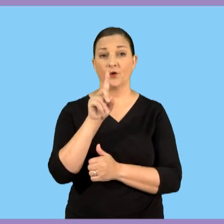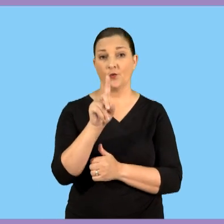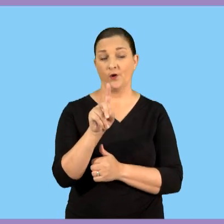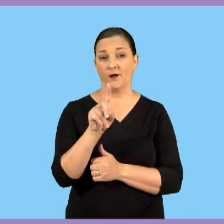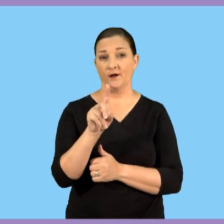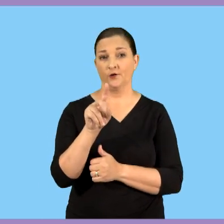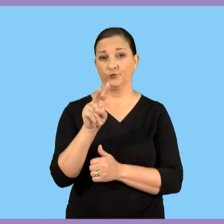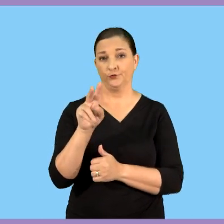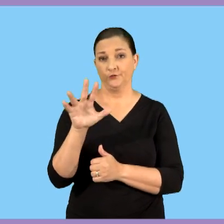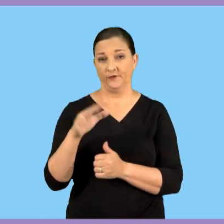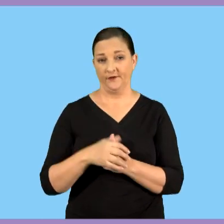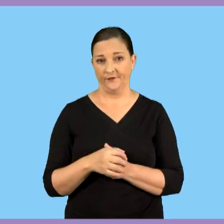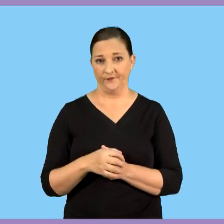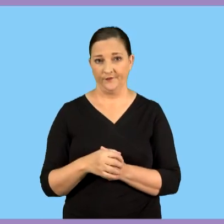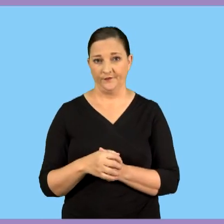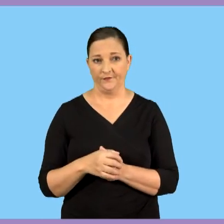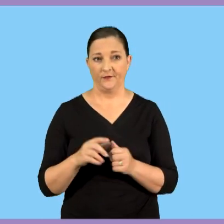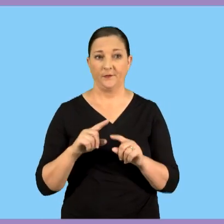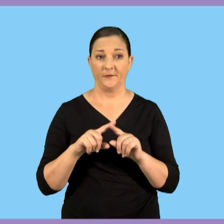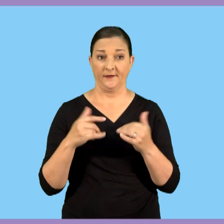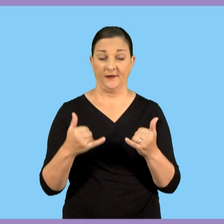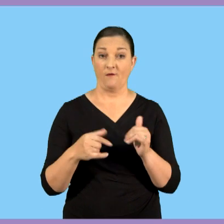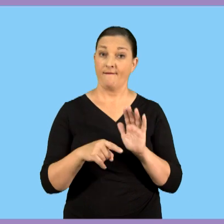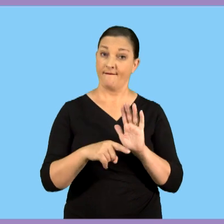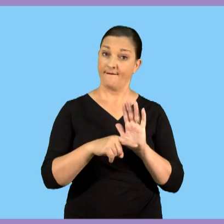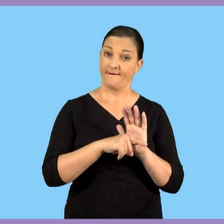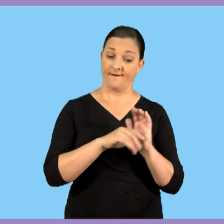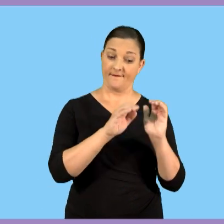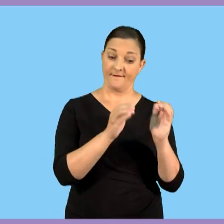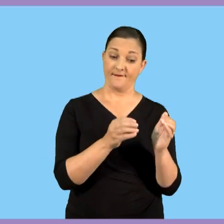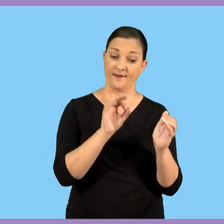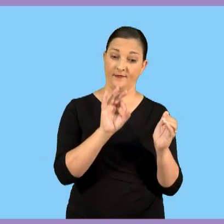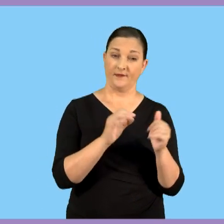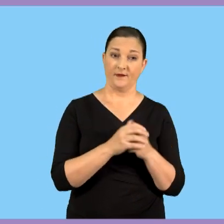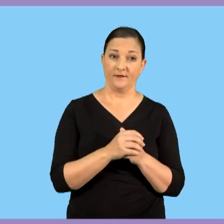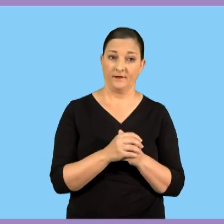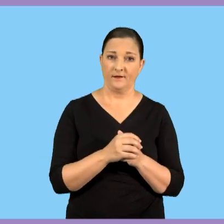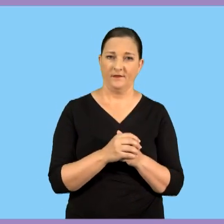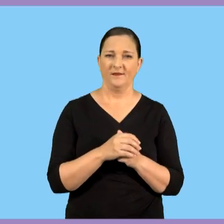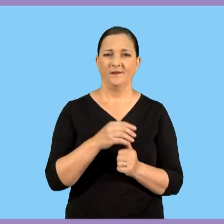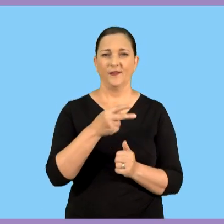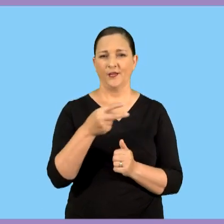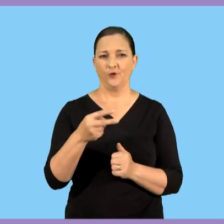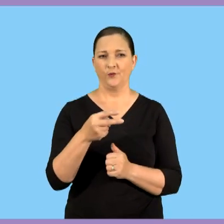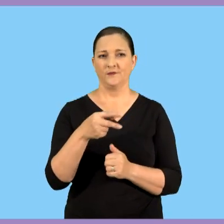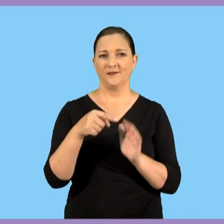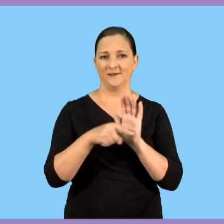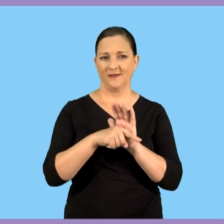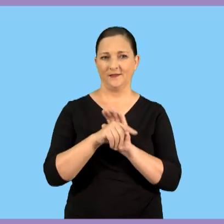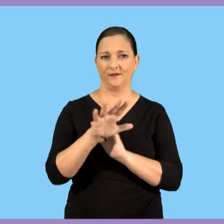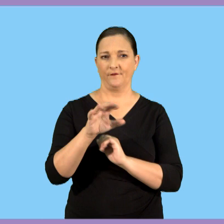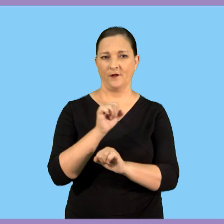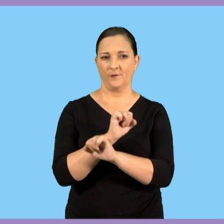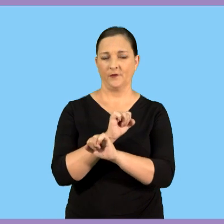125. If I have a negative 5 that is cubed, that is a negative 5 multiplied by a negative